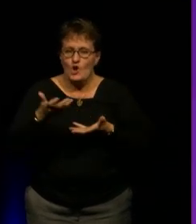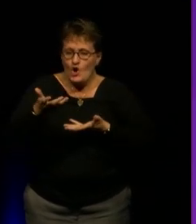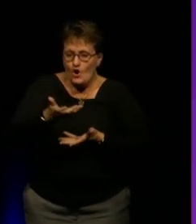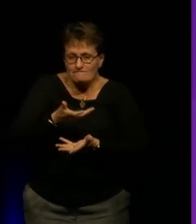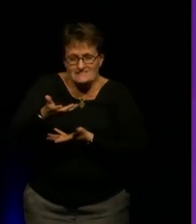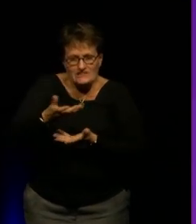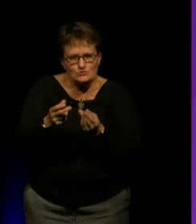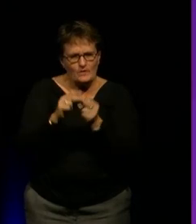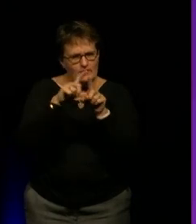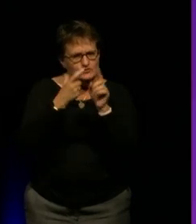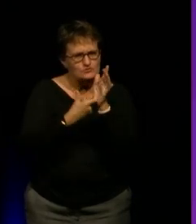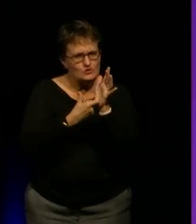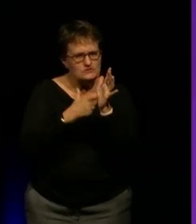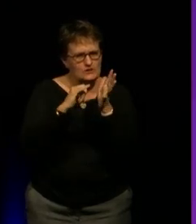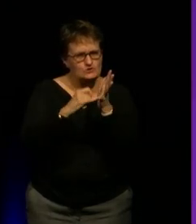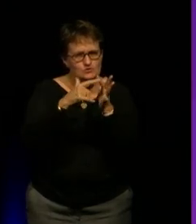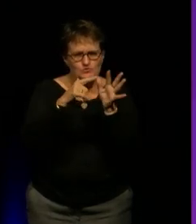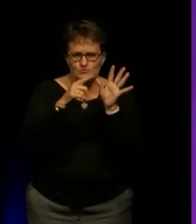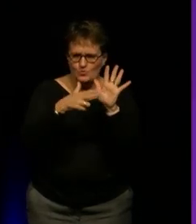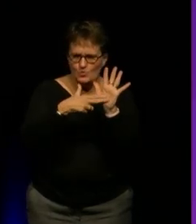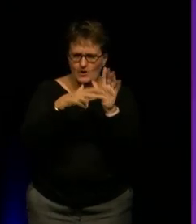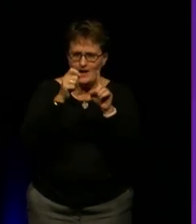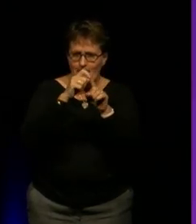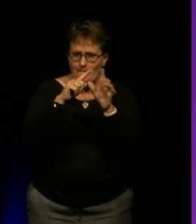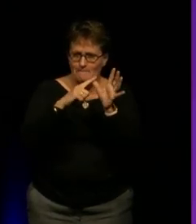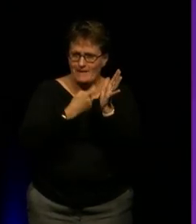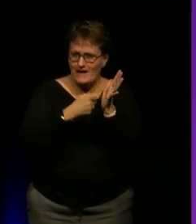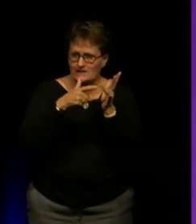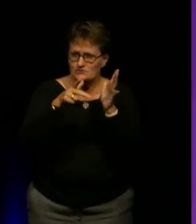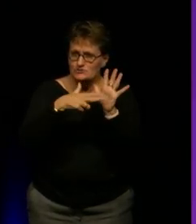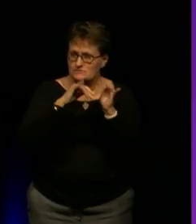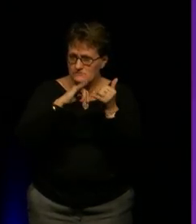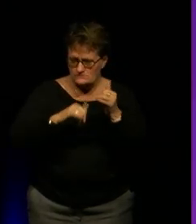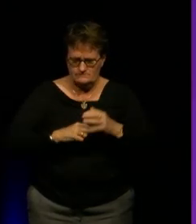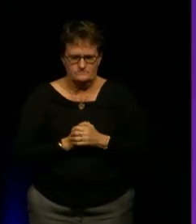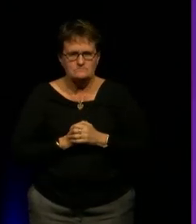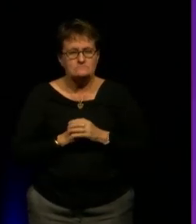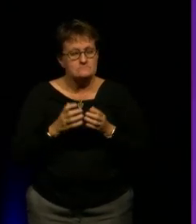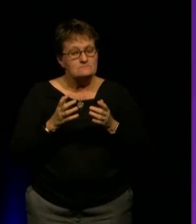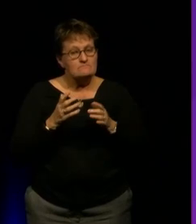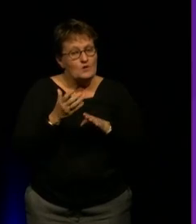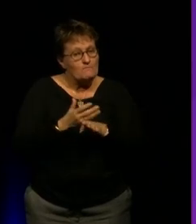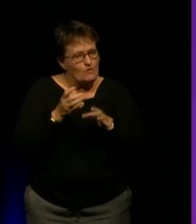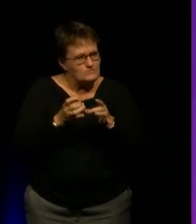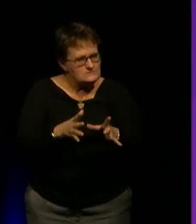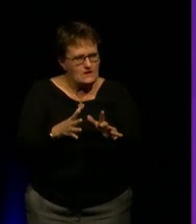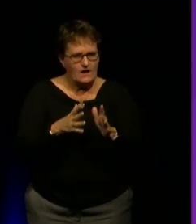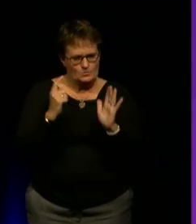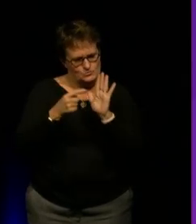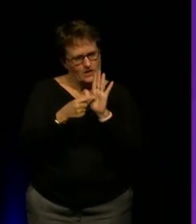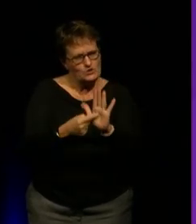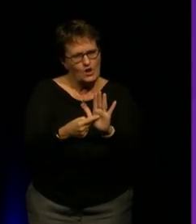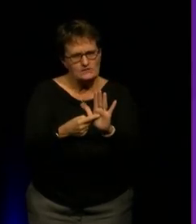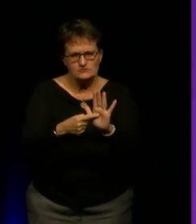with Dr Sean Parsons of Alloon. Let me begin by acknowledging Aboriginal and Torres Strait Islander people and their